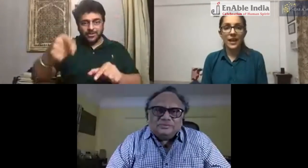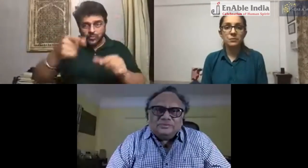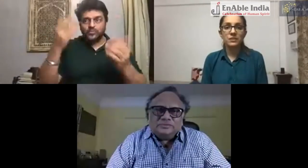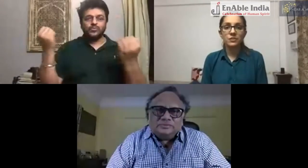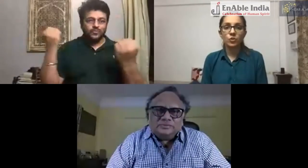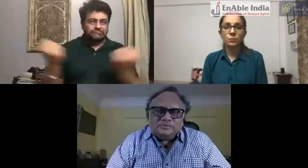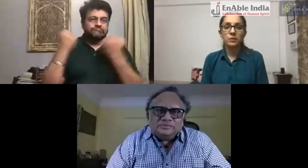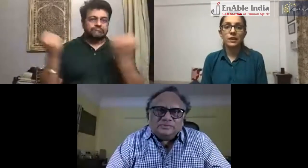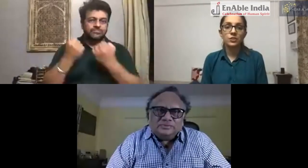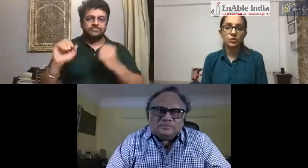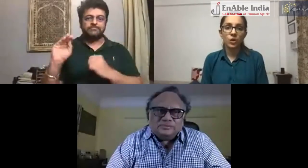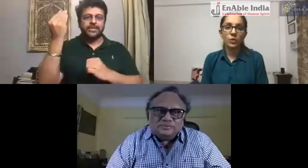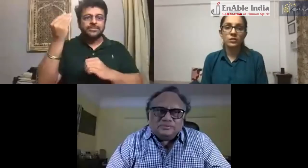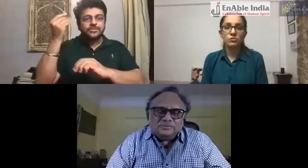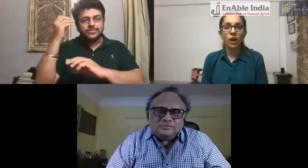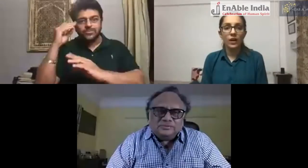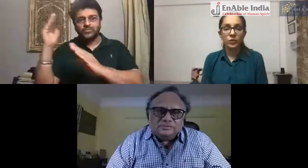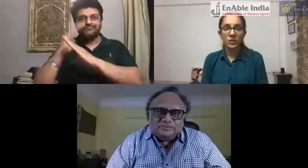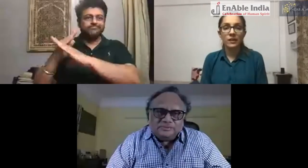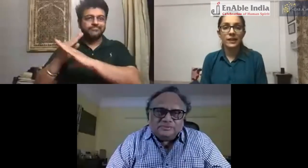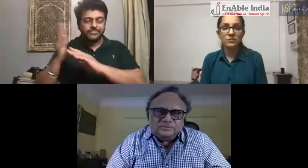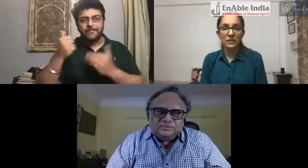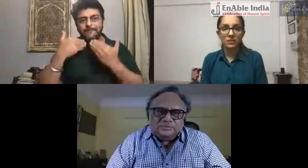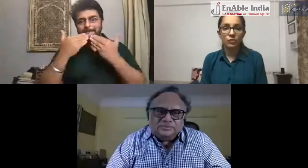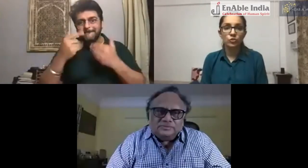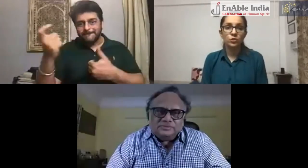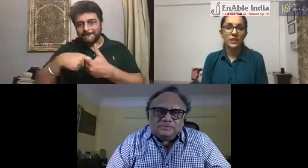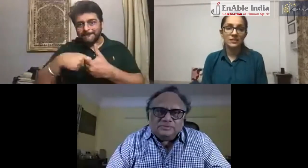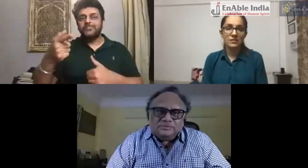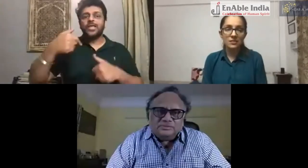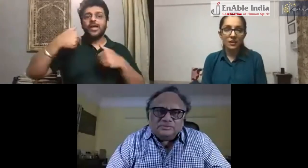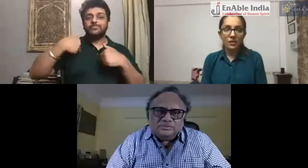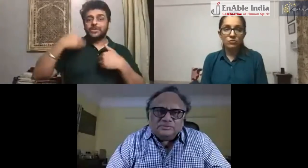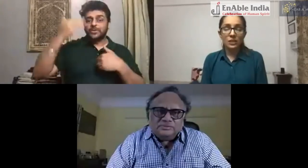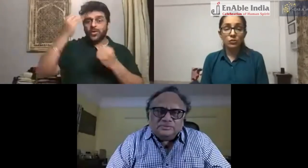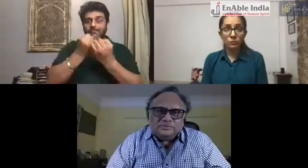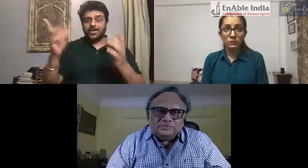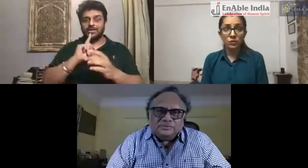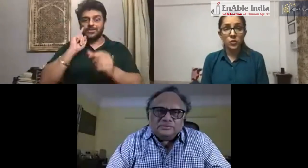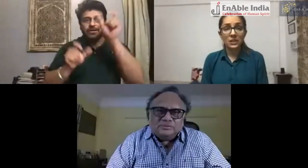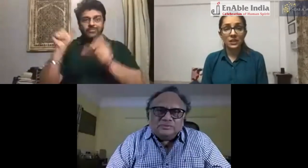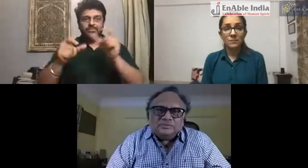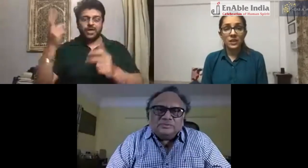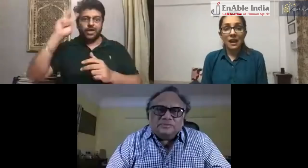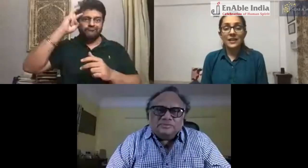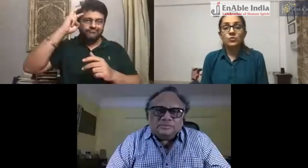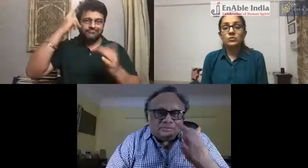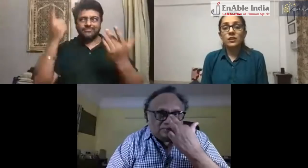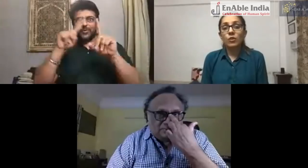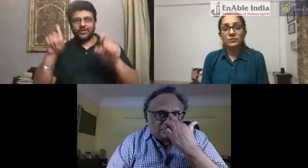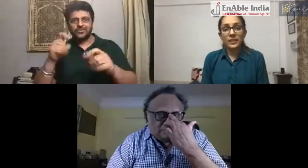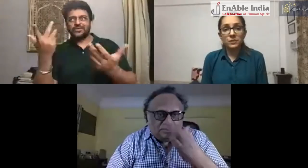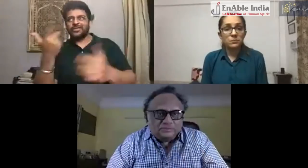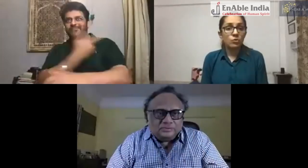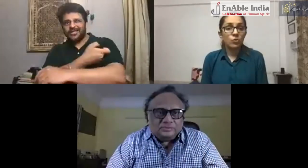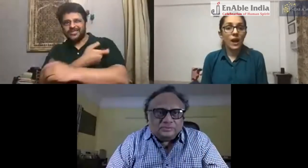really happy that people like you are working so hard to make our lives better, to protect us. So thank you so much for joining in. I know there are a lot